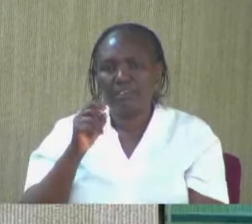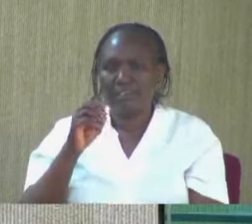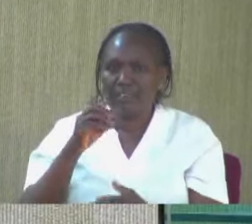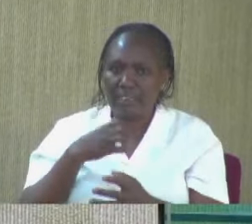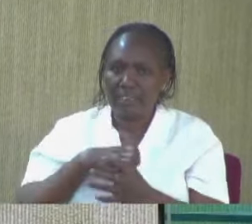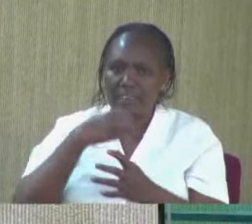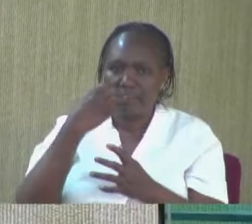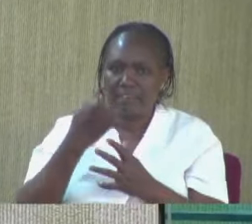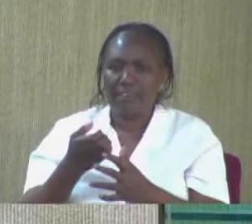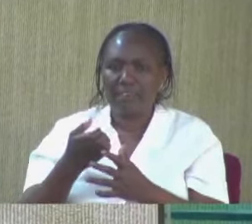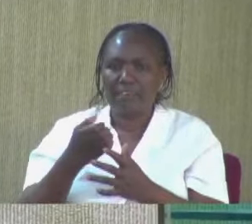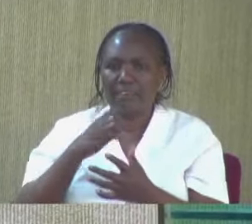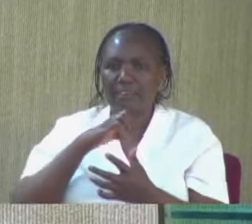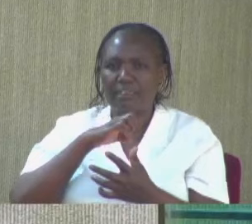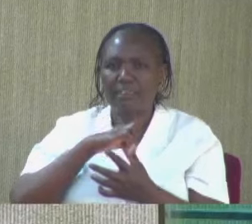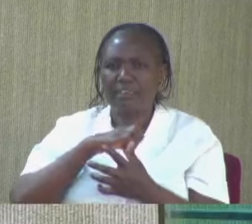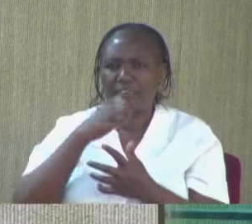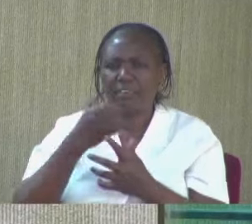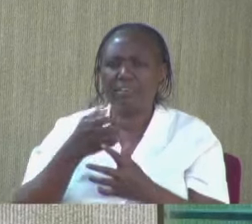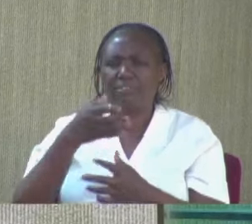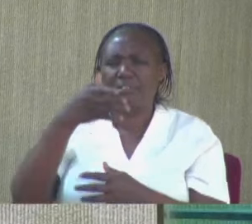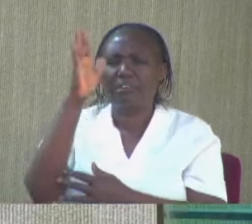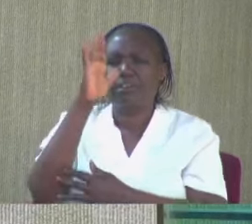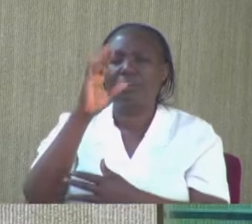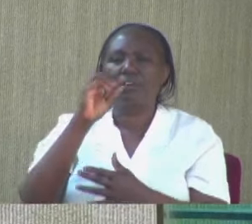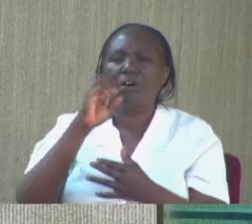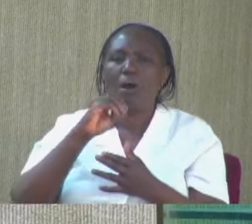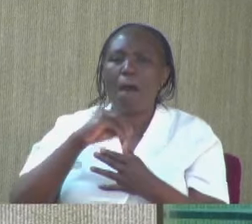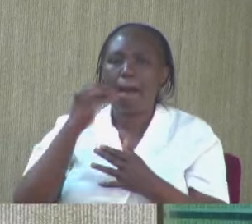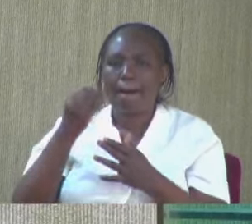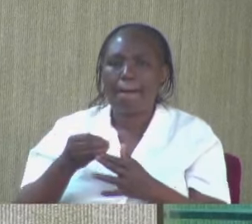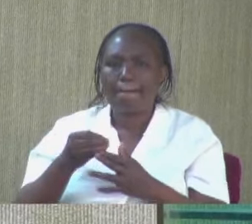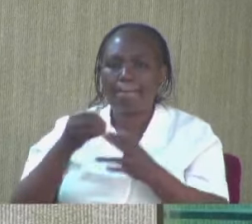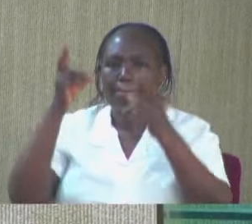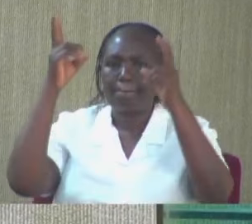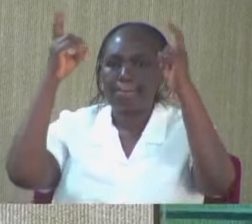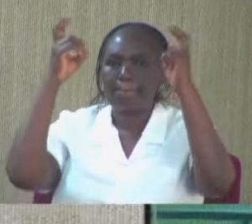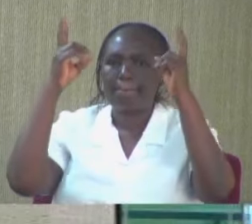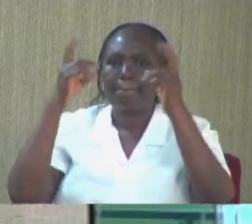God or of the devil. Are you with me?